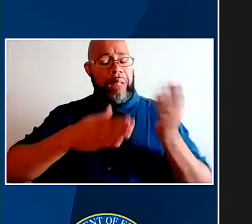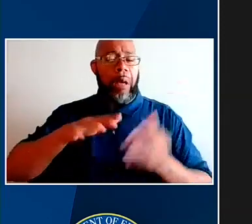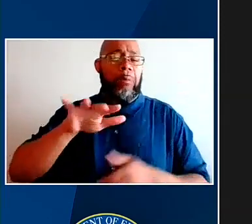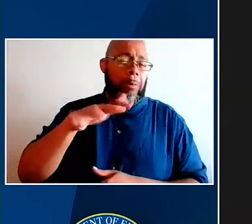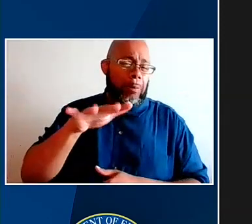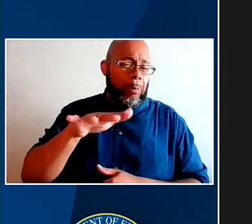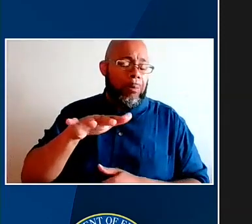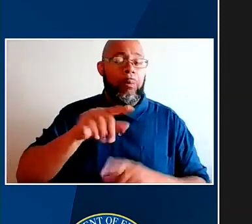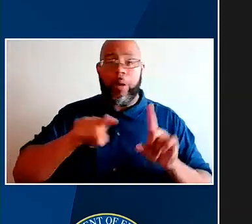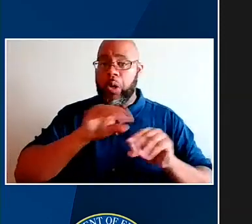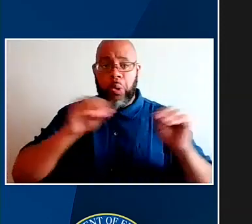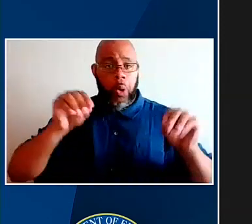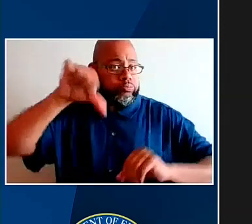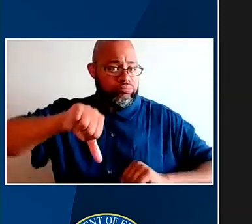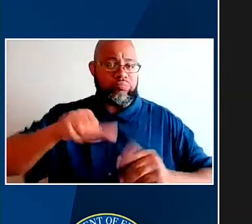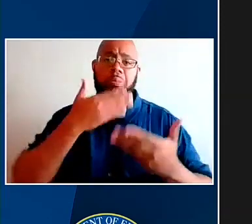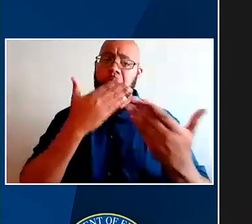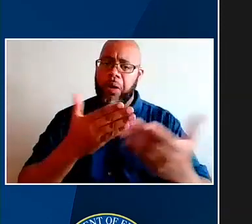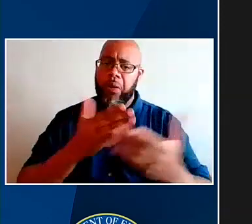all.